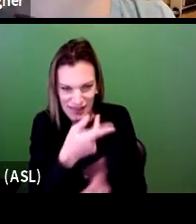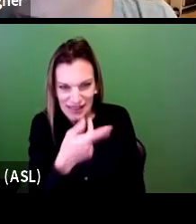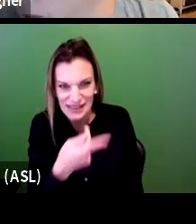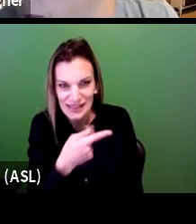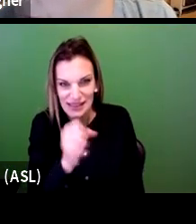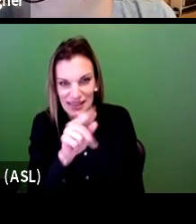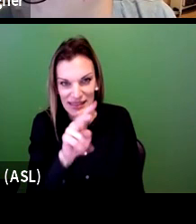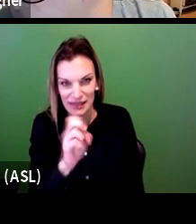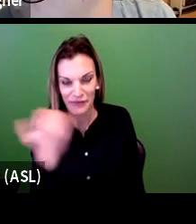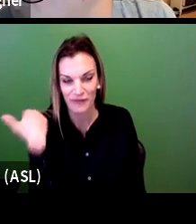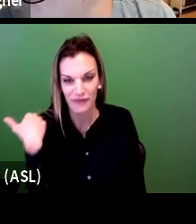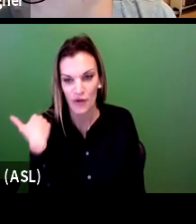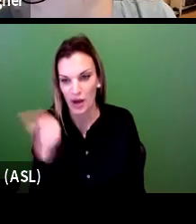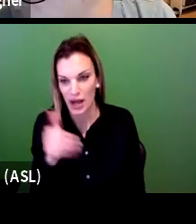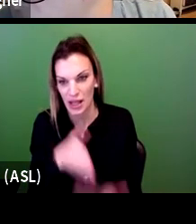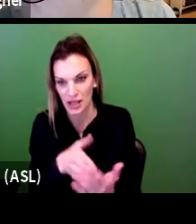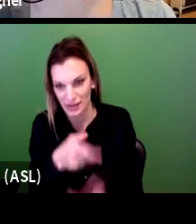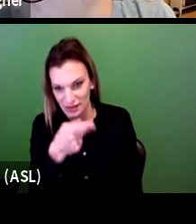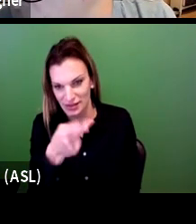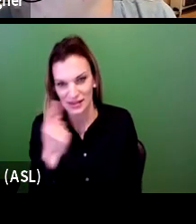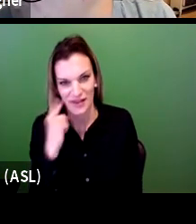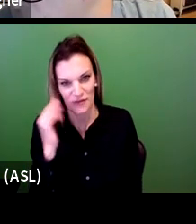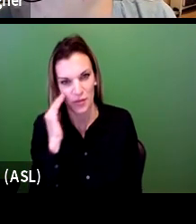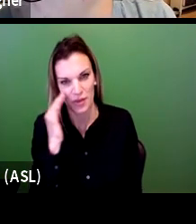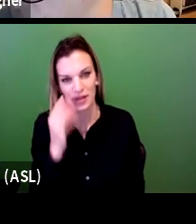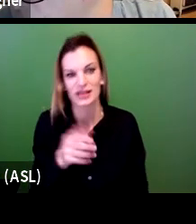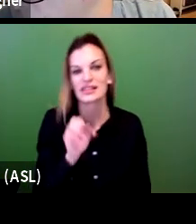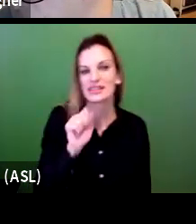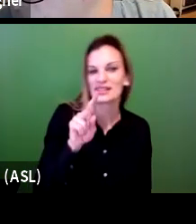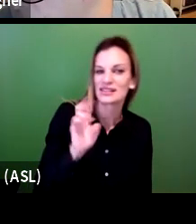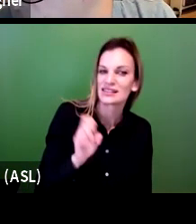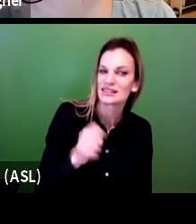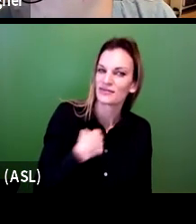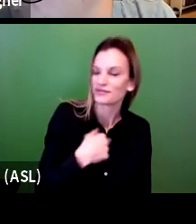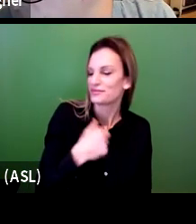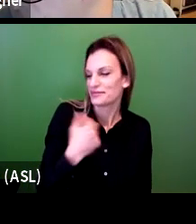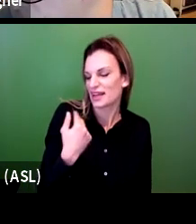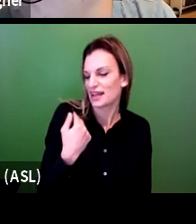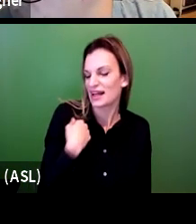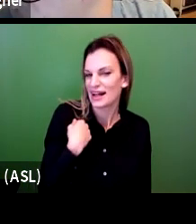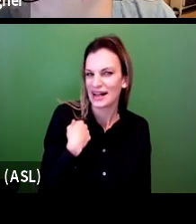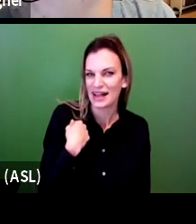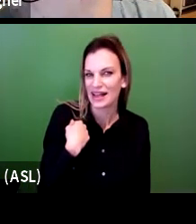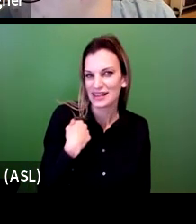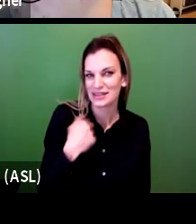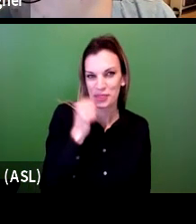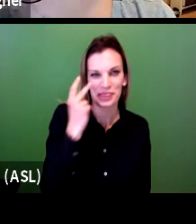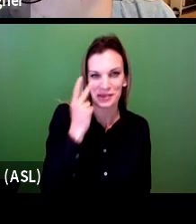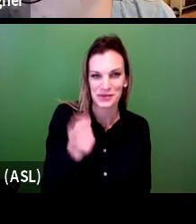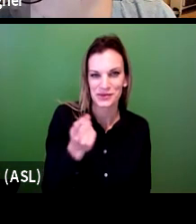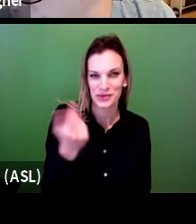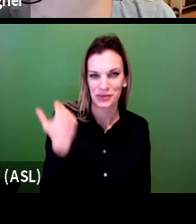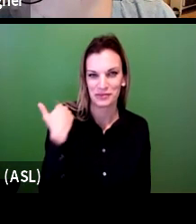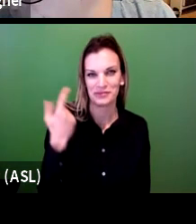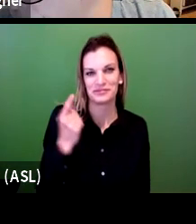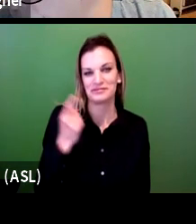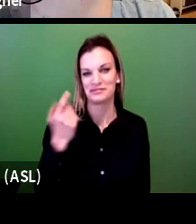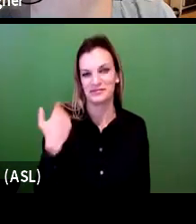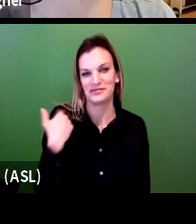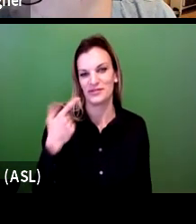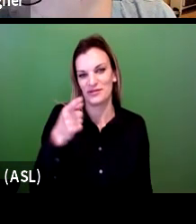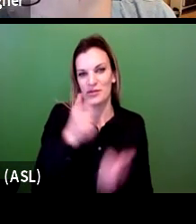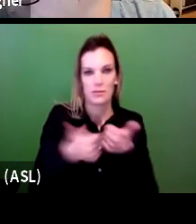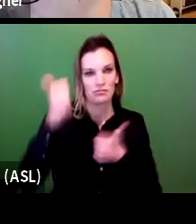name sounded familiar to me, but I didn't see you the last time I did one up in front of the Supreme